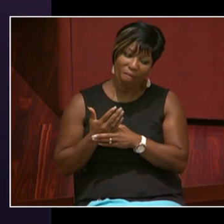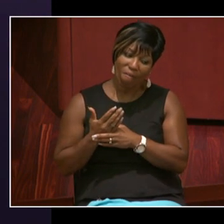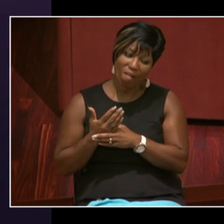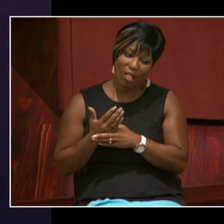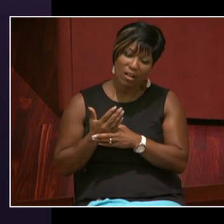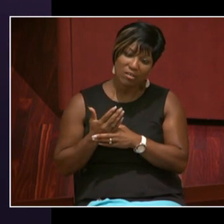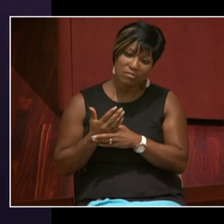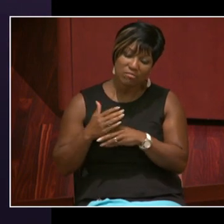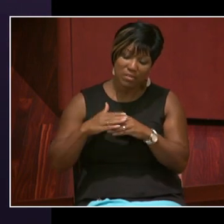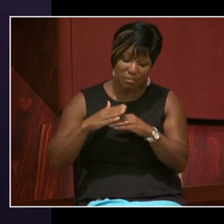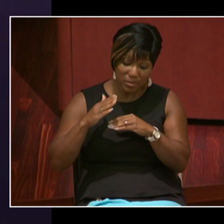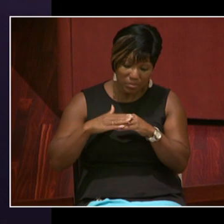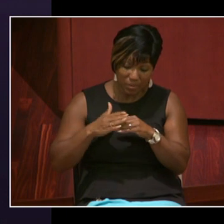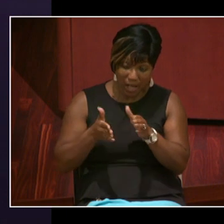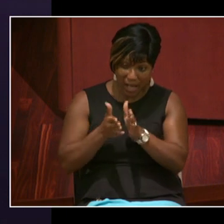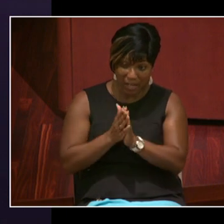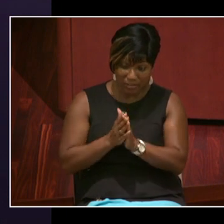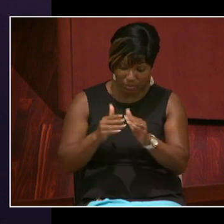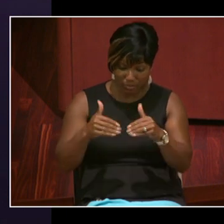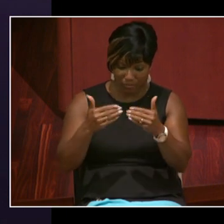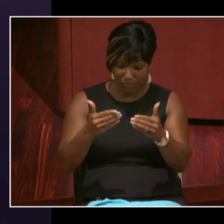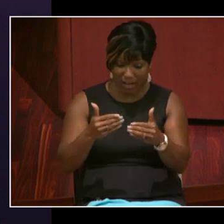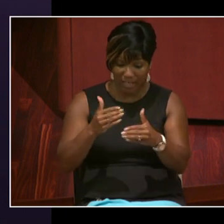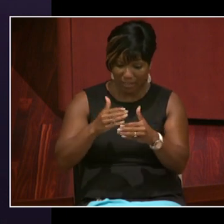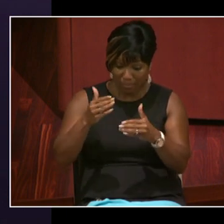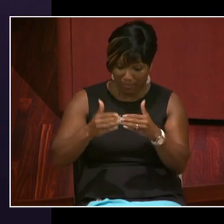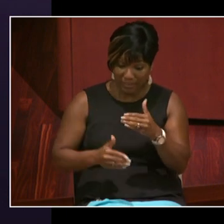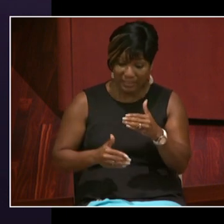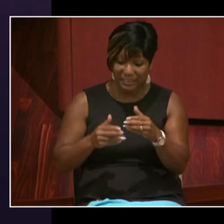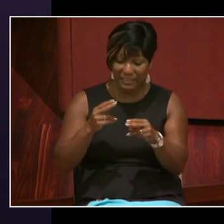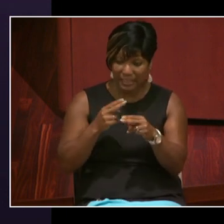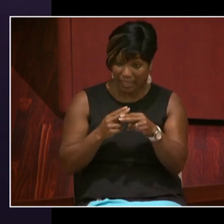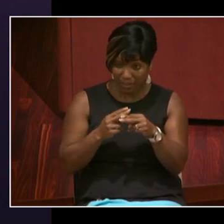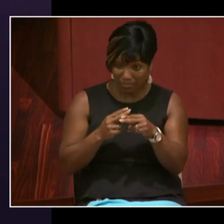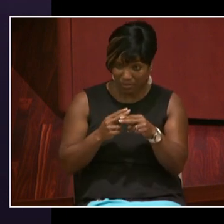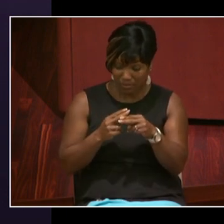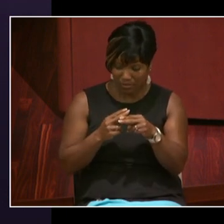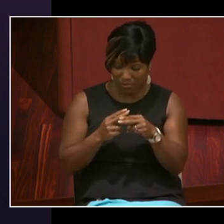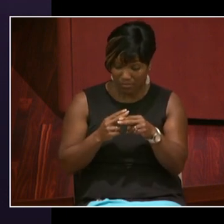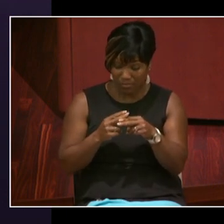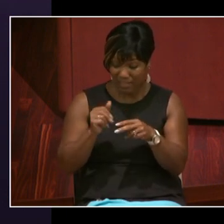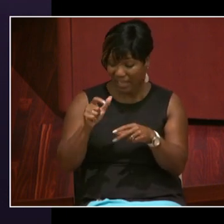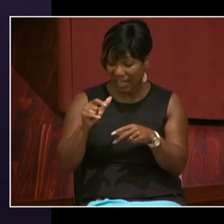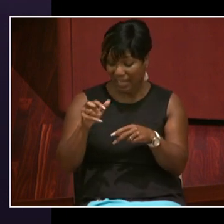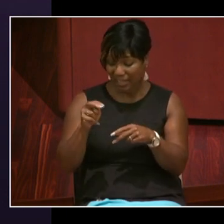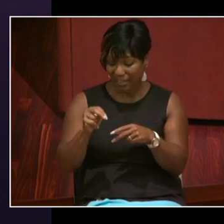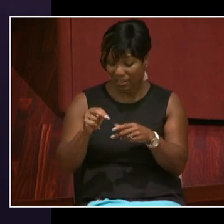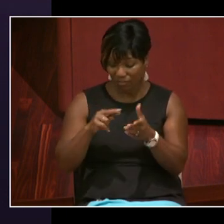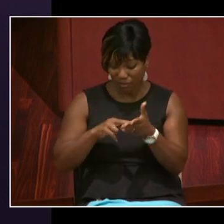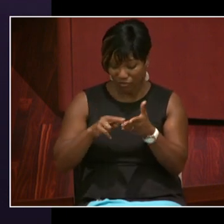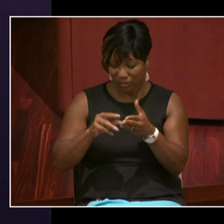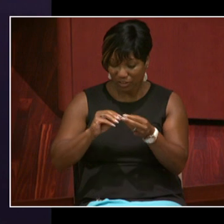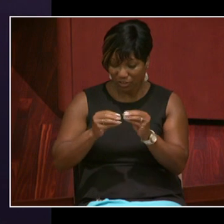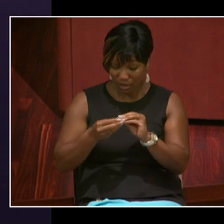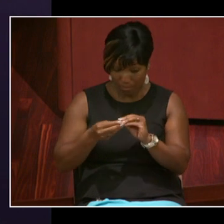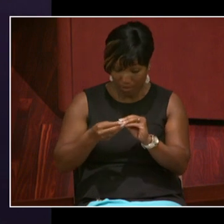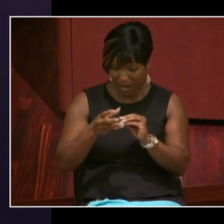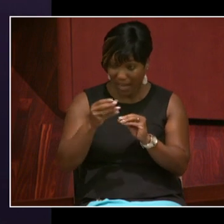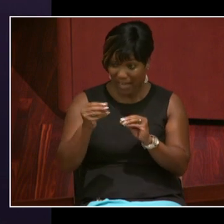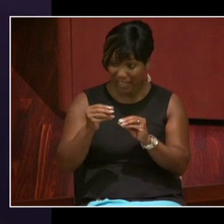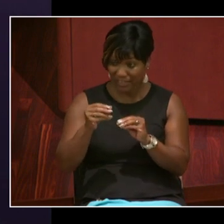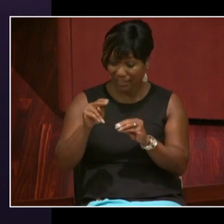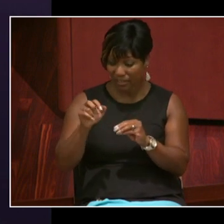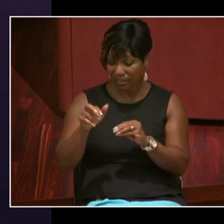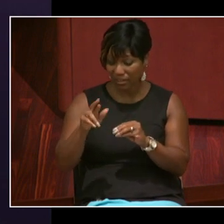At minimum, I ask that you provide the individual's complete name, their alien registration number, and then also the National